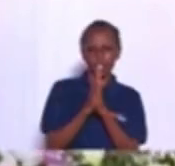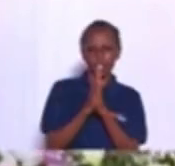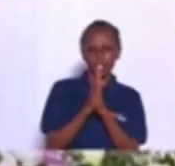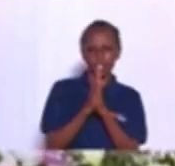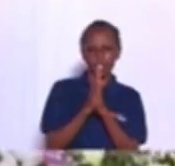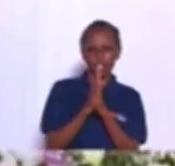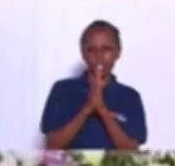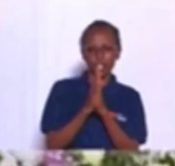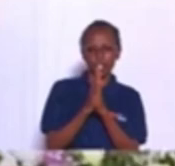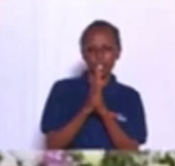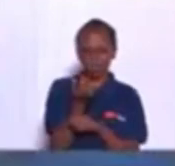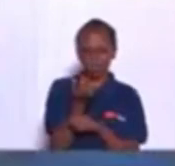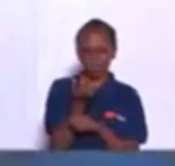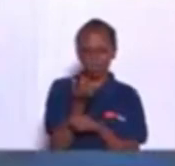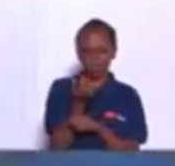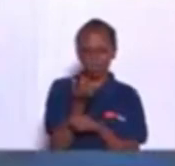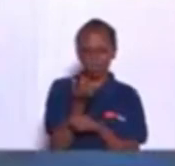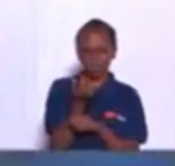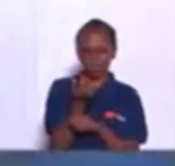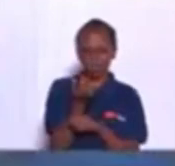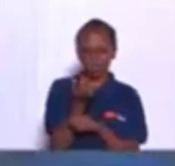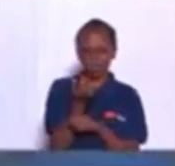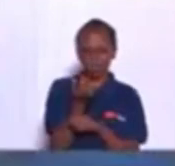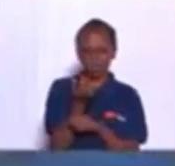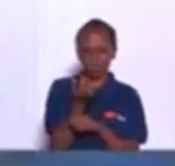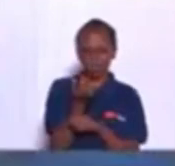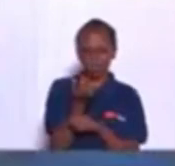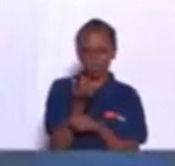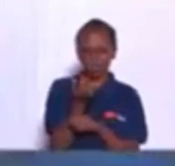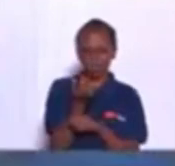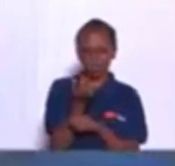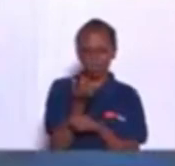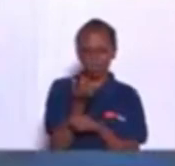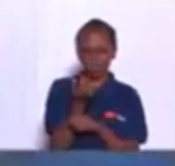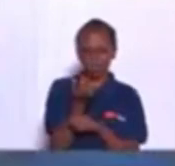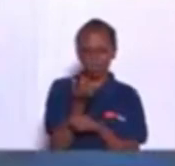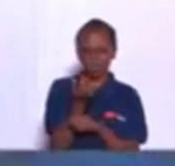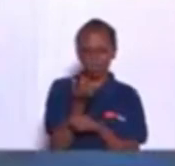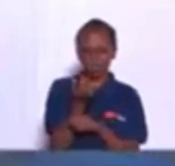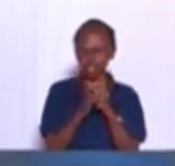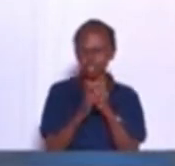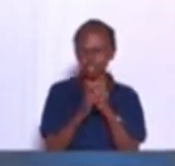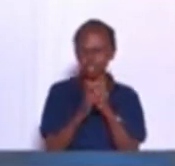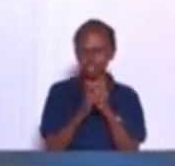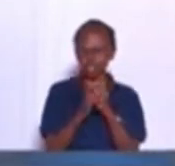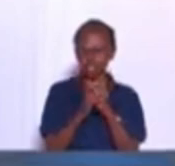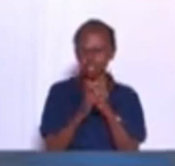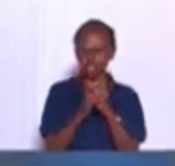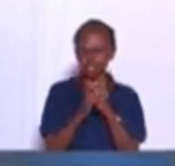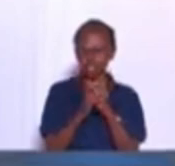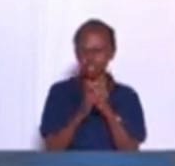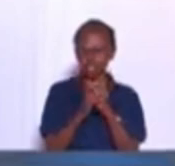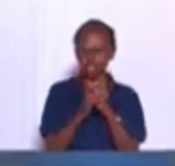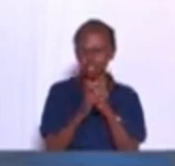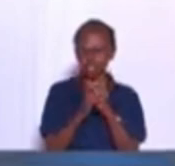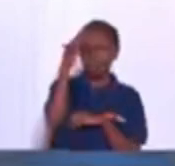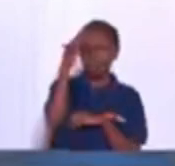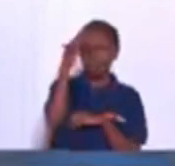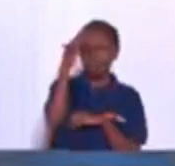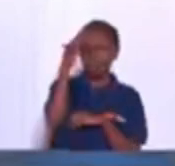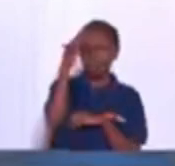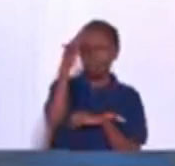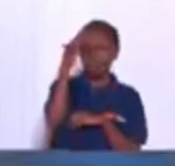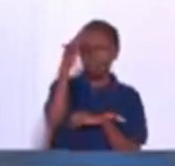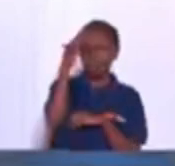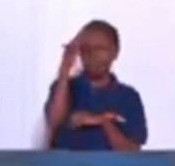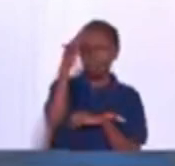them. When you read these prayer requests, you will know how